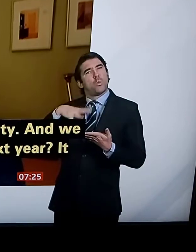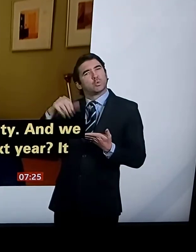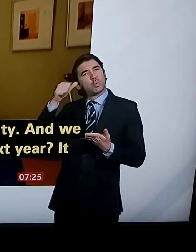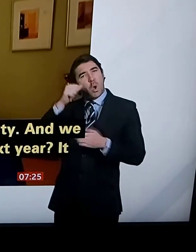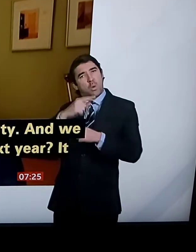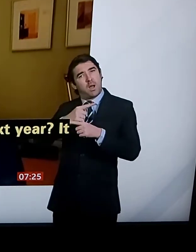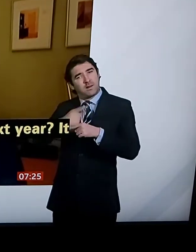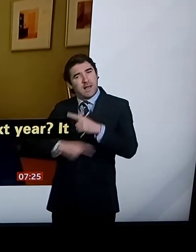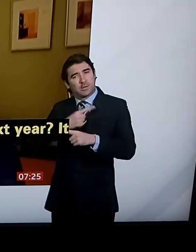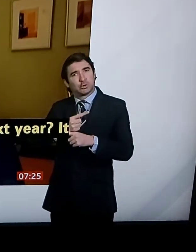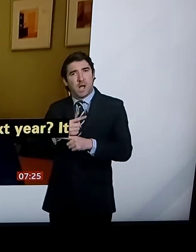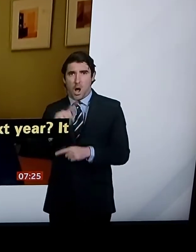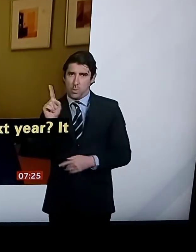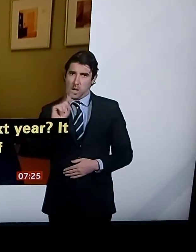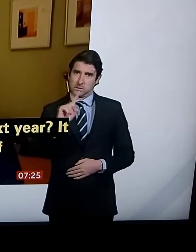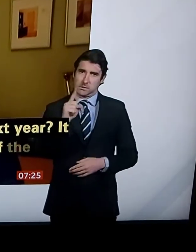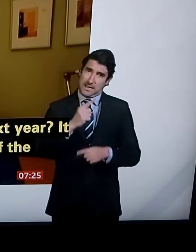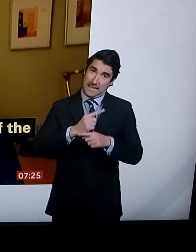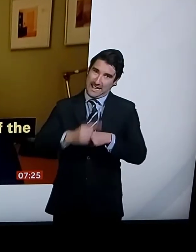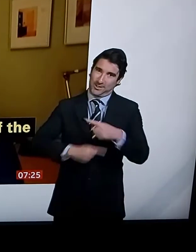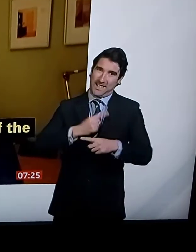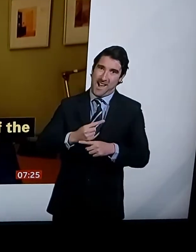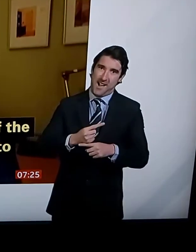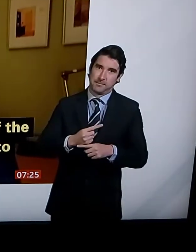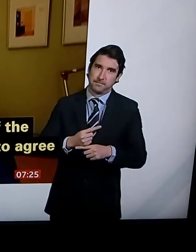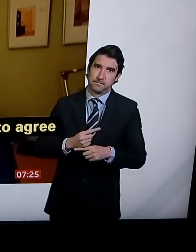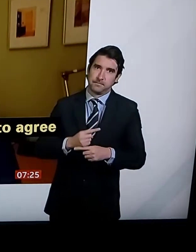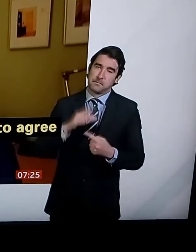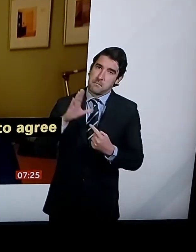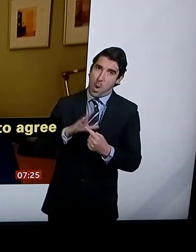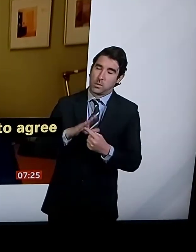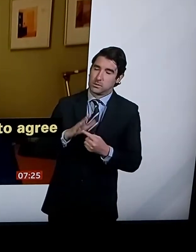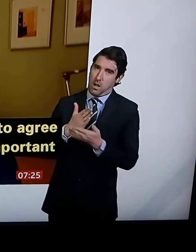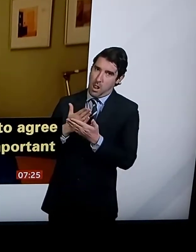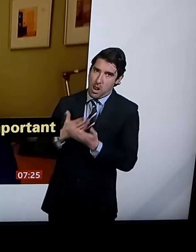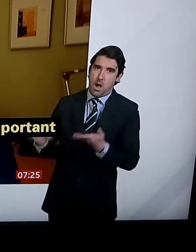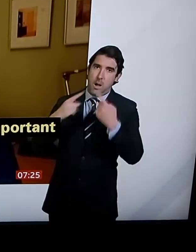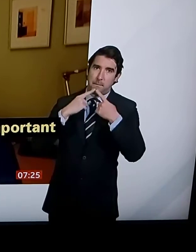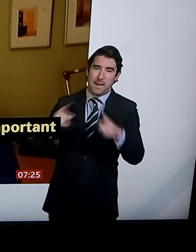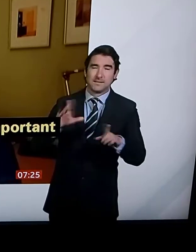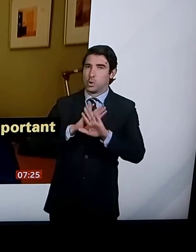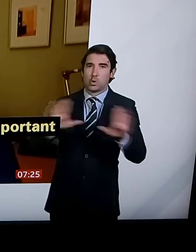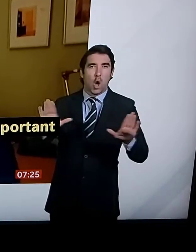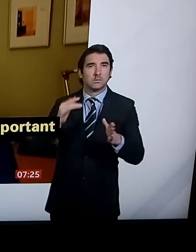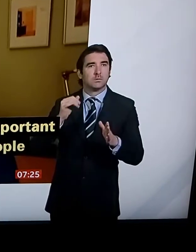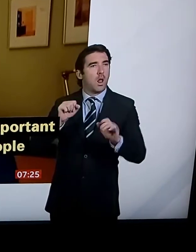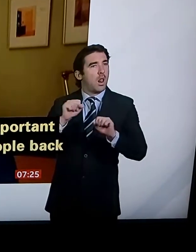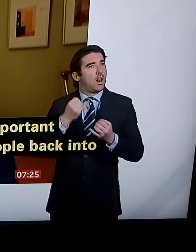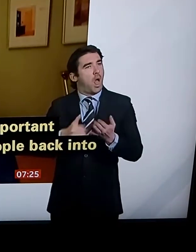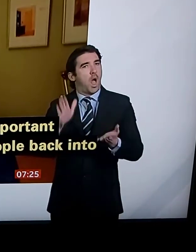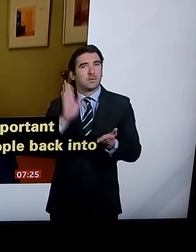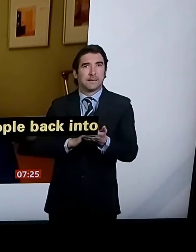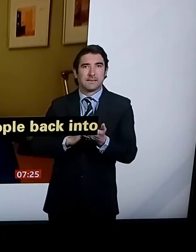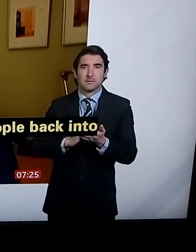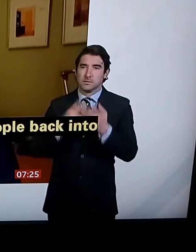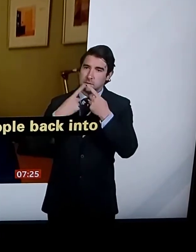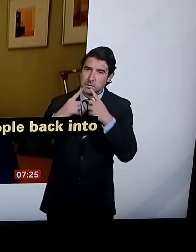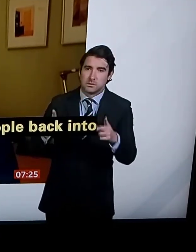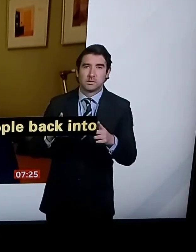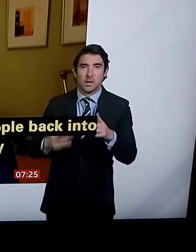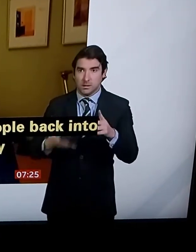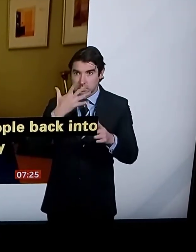most important thing when we bring young people back into schools and colleges fully in September is that teachers are allowed just to get on